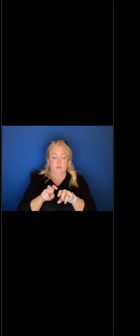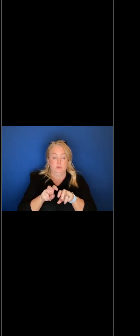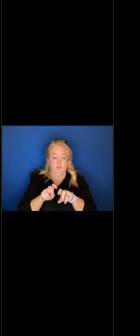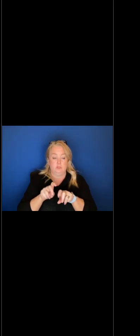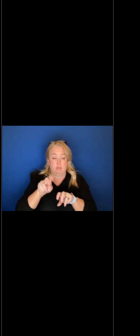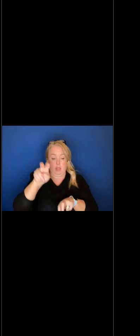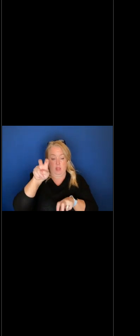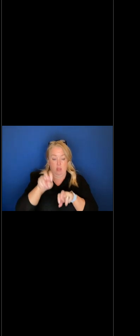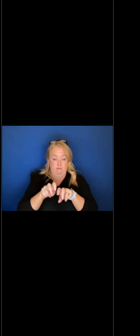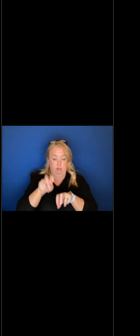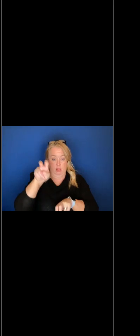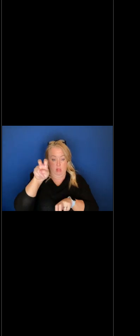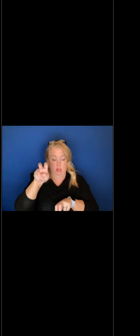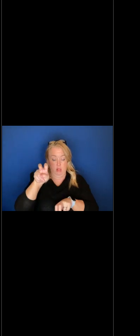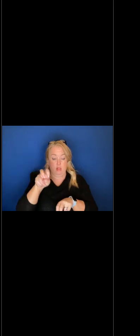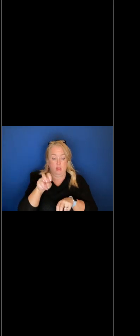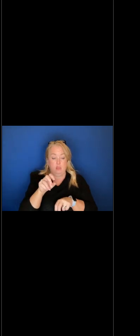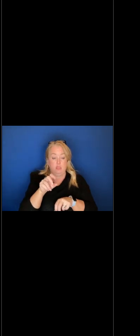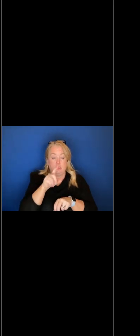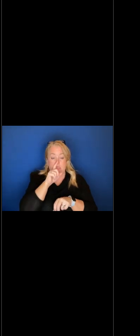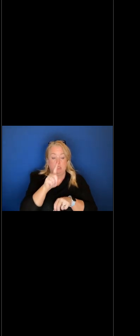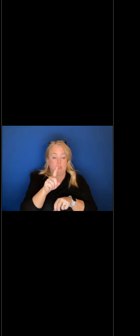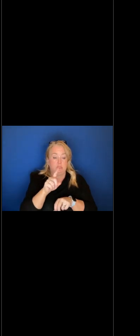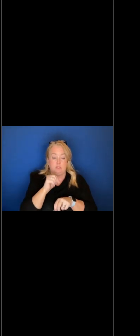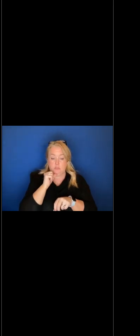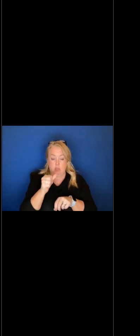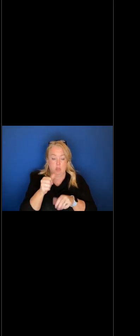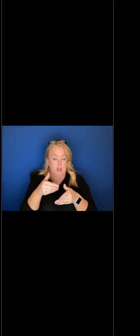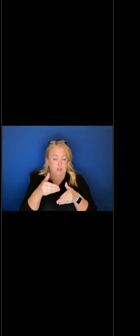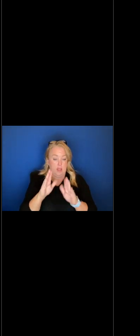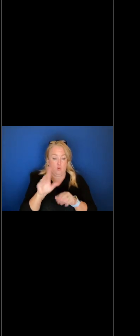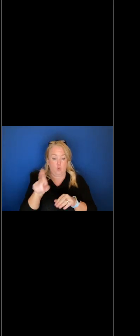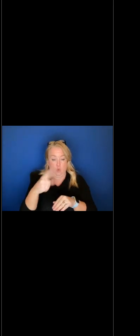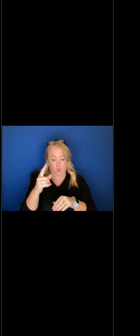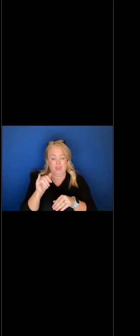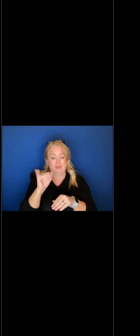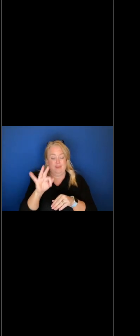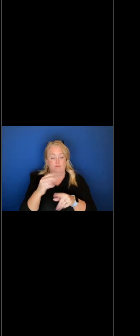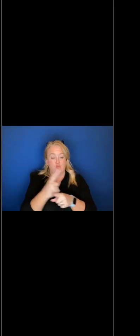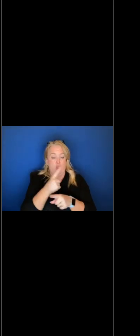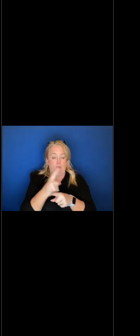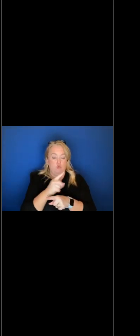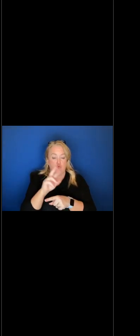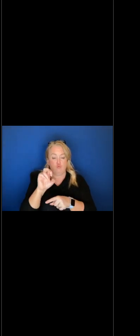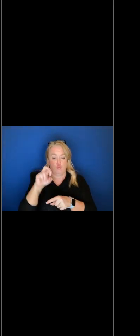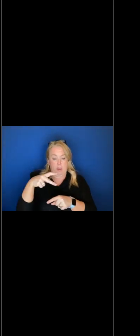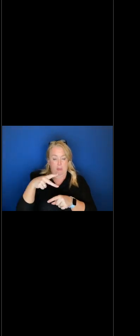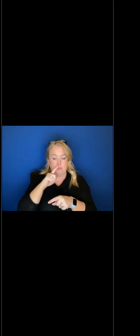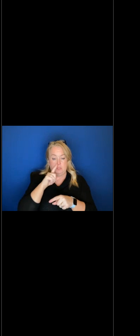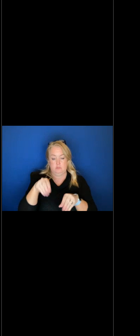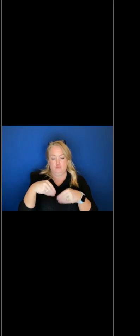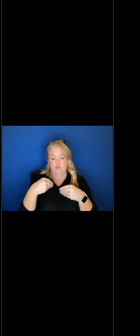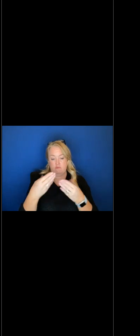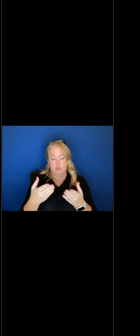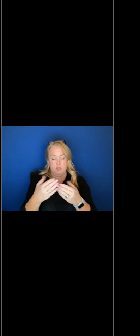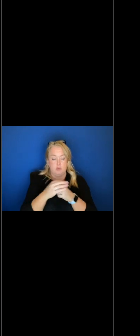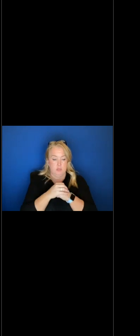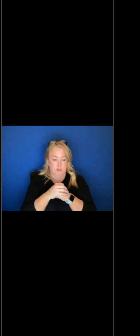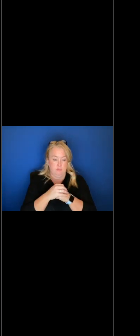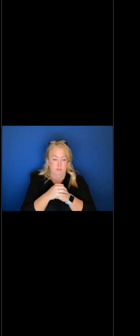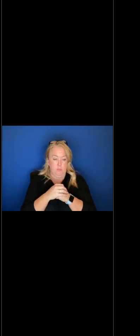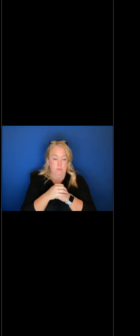A split level foyer is prohibited unless a properly sloped ramp